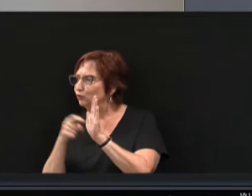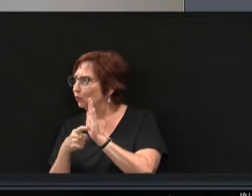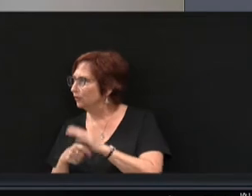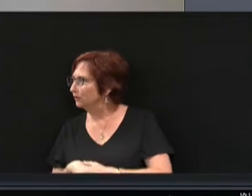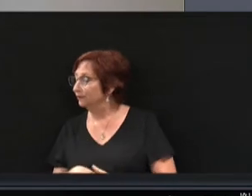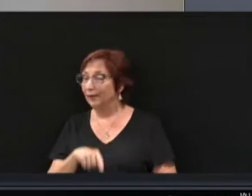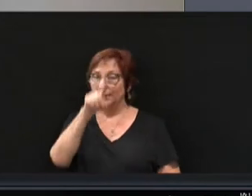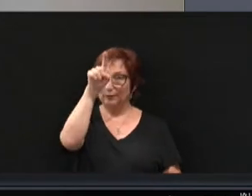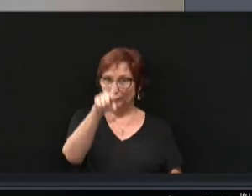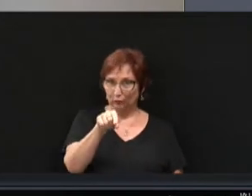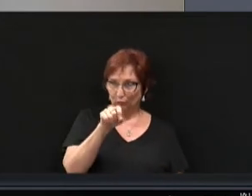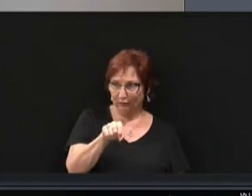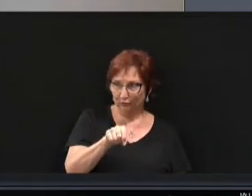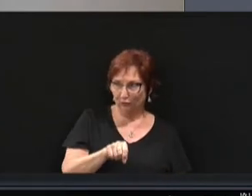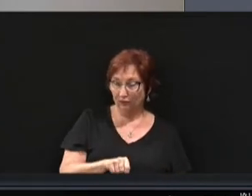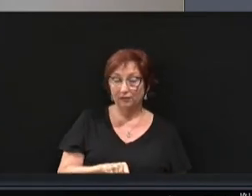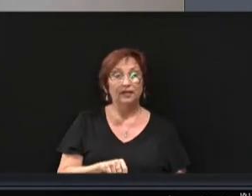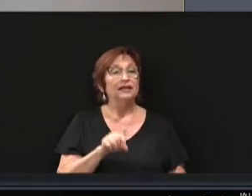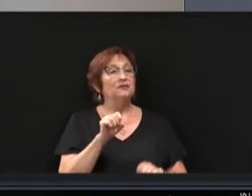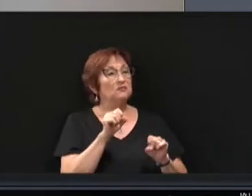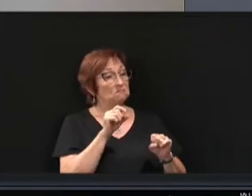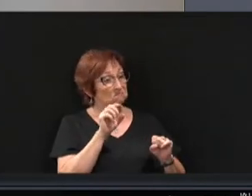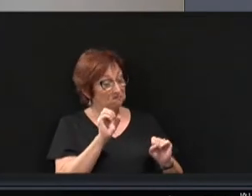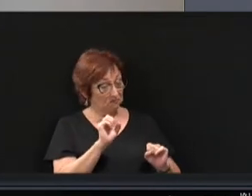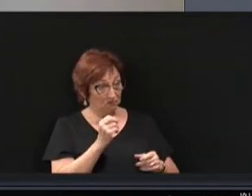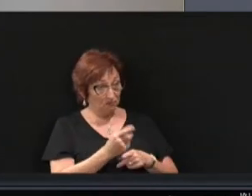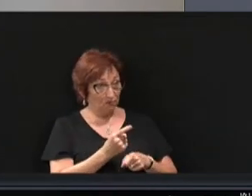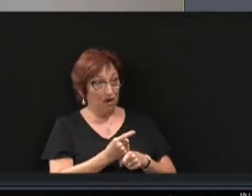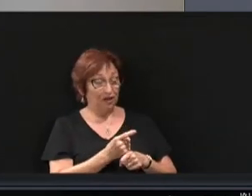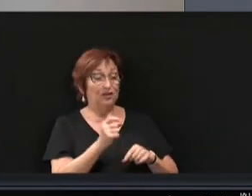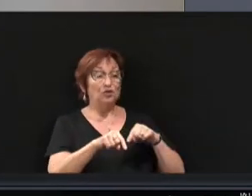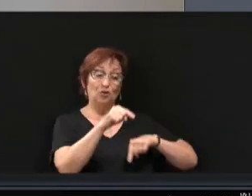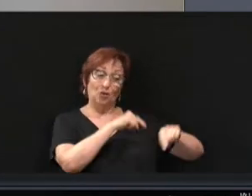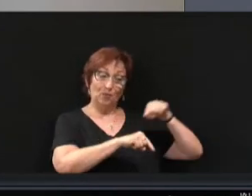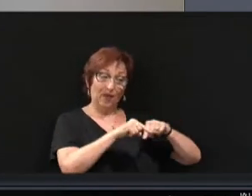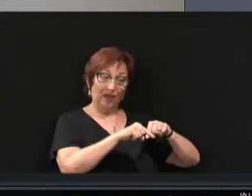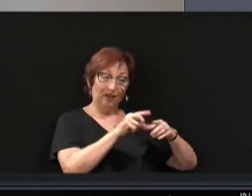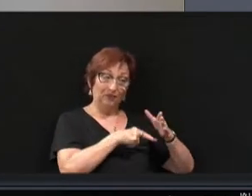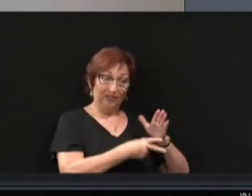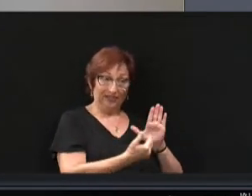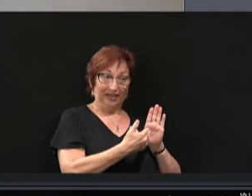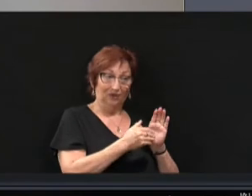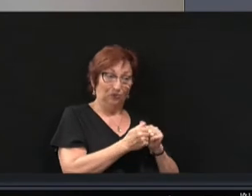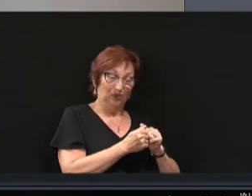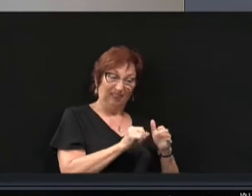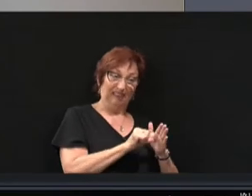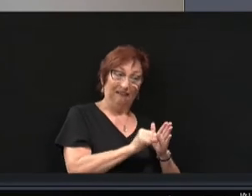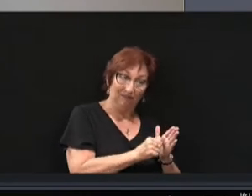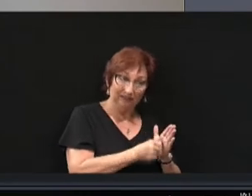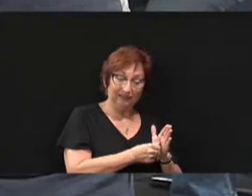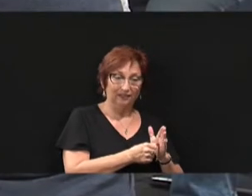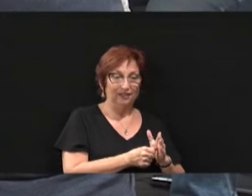Okay, could you go back and read it again and get that question mark, that fluency piece in there?